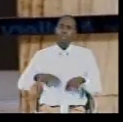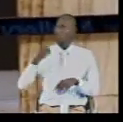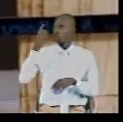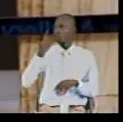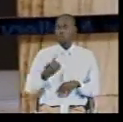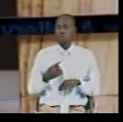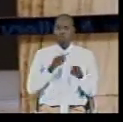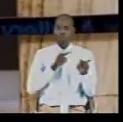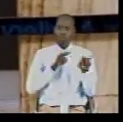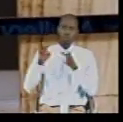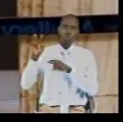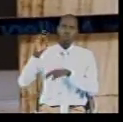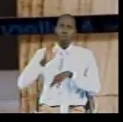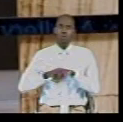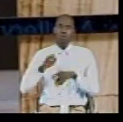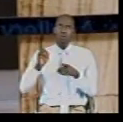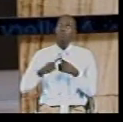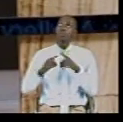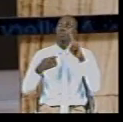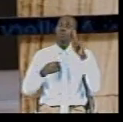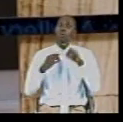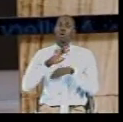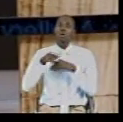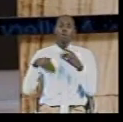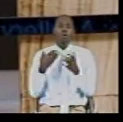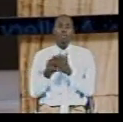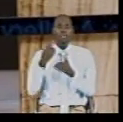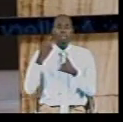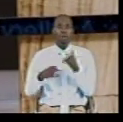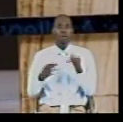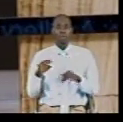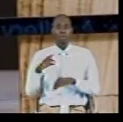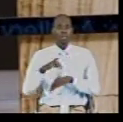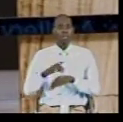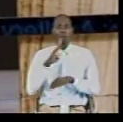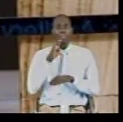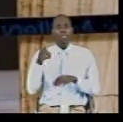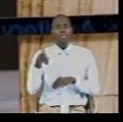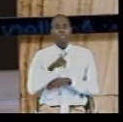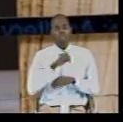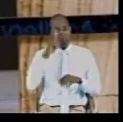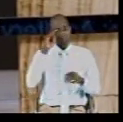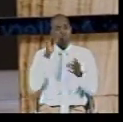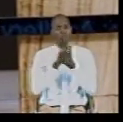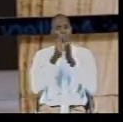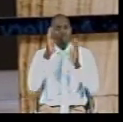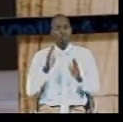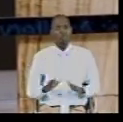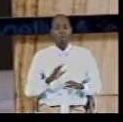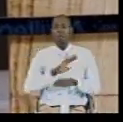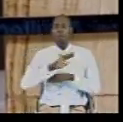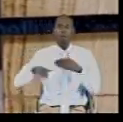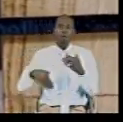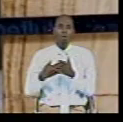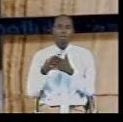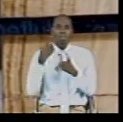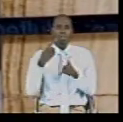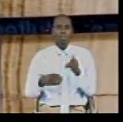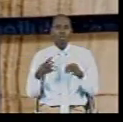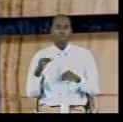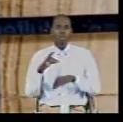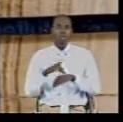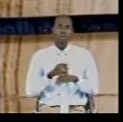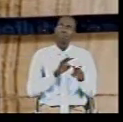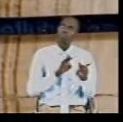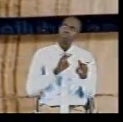the ends of the earth, and be ye saved, and be ye healed, and be ye delivered. All the ends of the earth, we look unto the